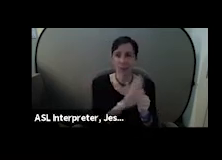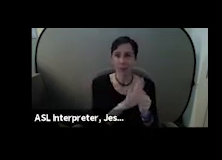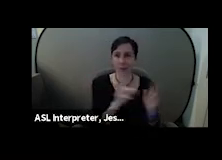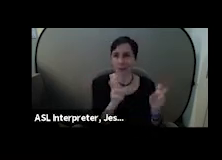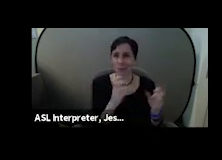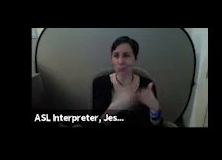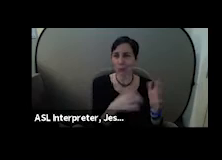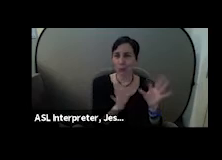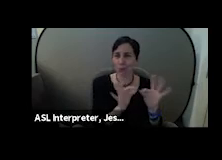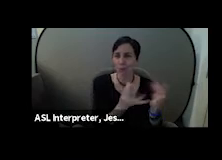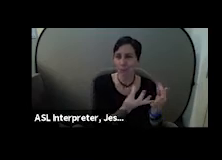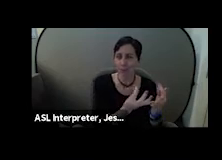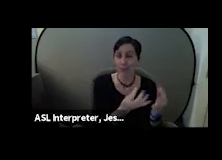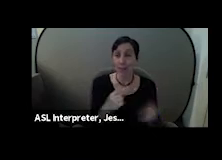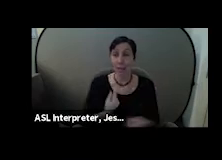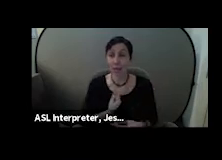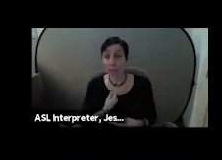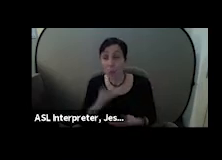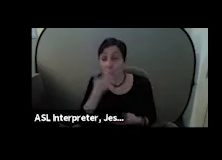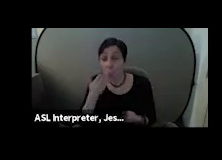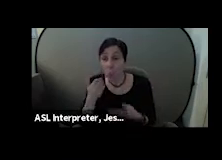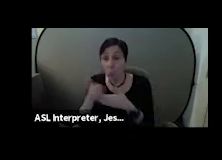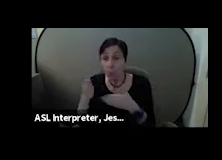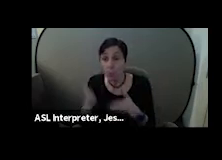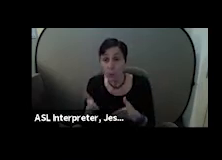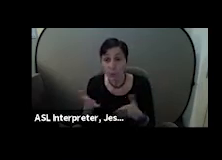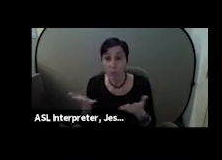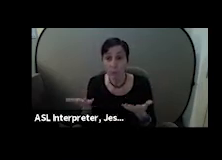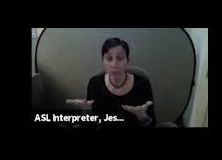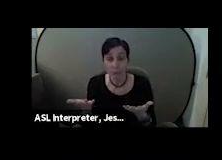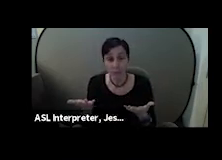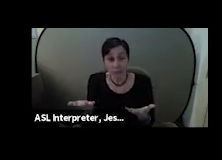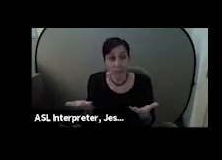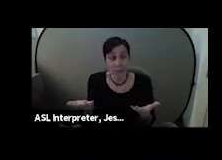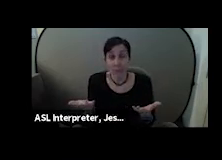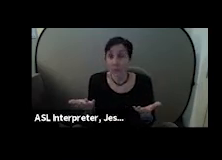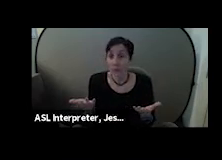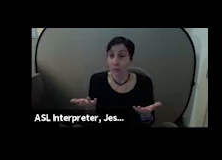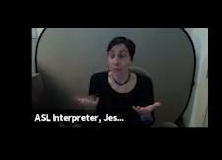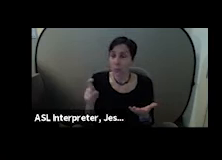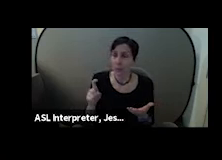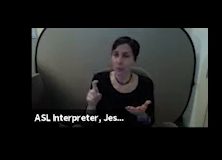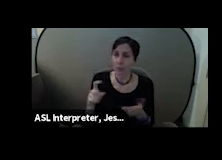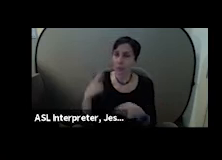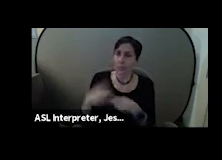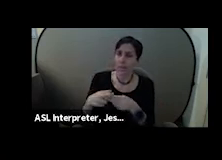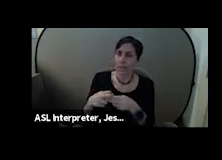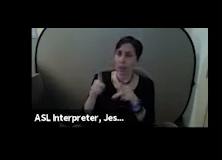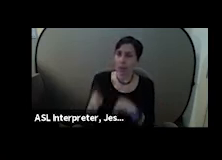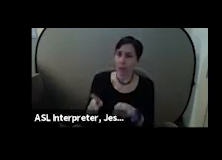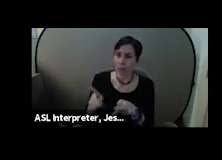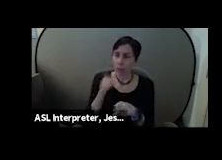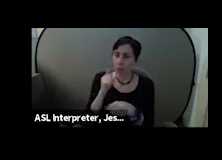and if they don't have a partner, you know, they need somebody designated as their